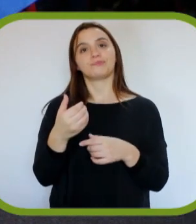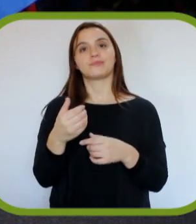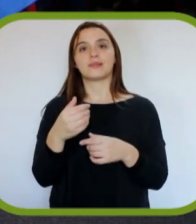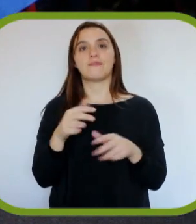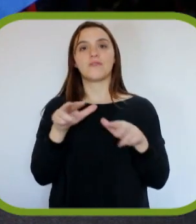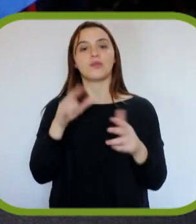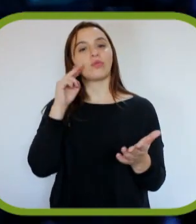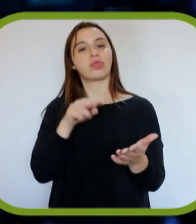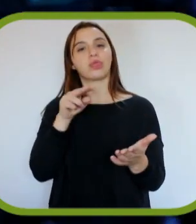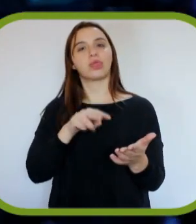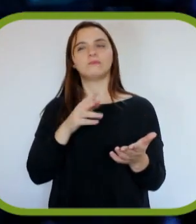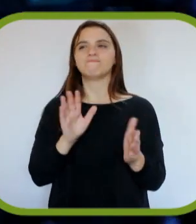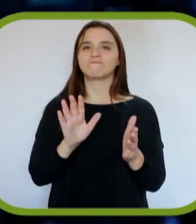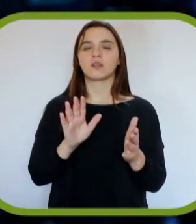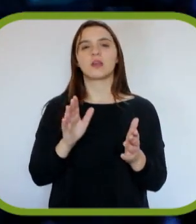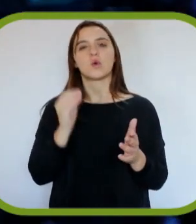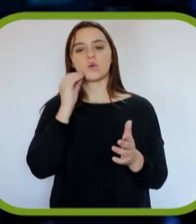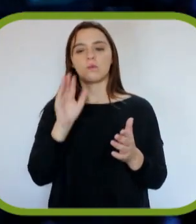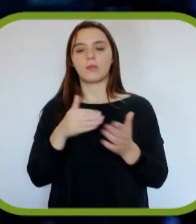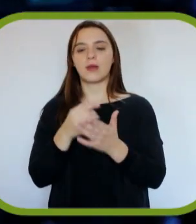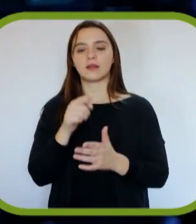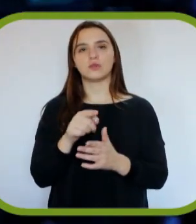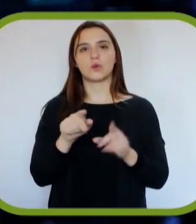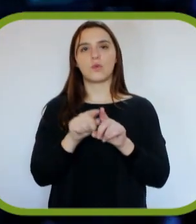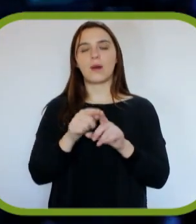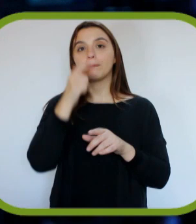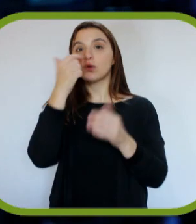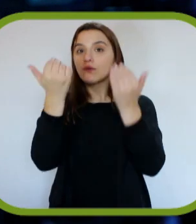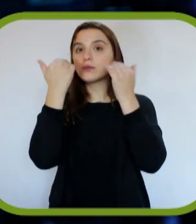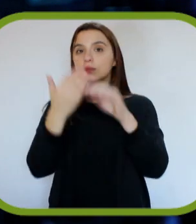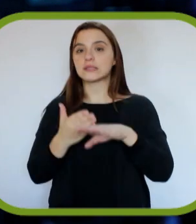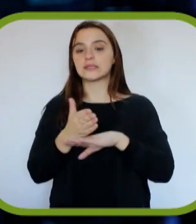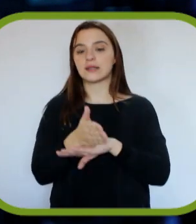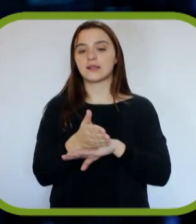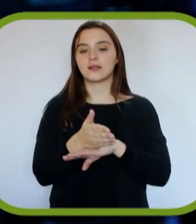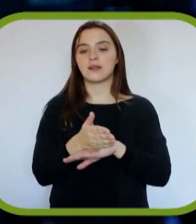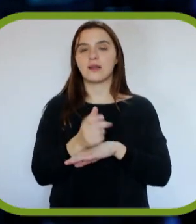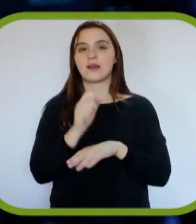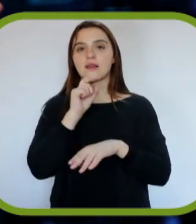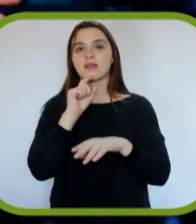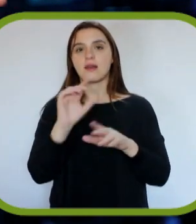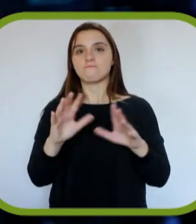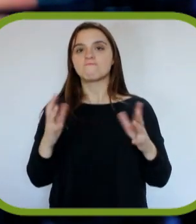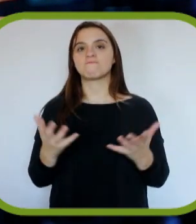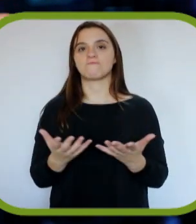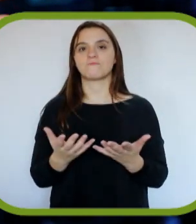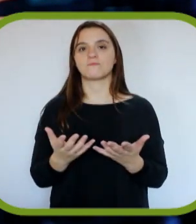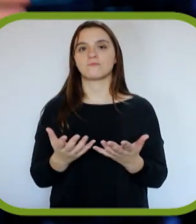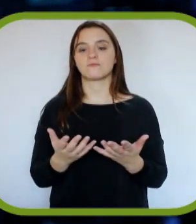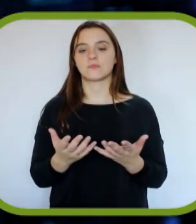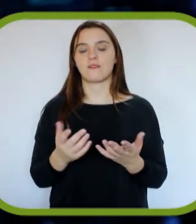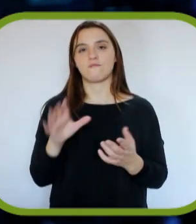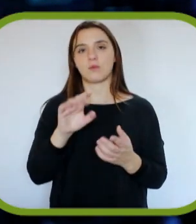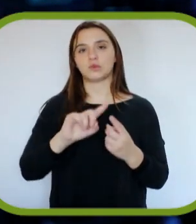to watch videos, we need to look at how do we enlarge that to make sure people are able to access information from a broader set